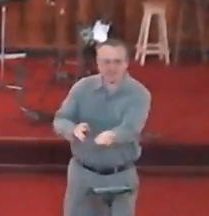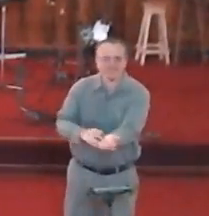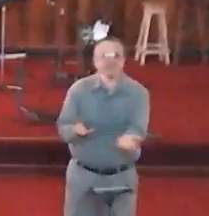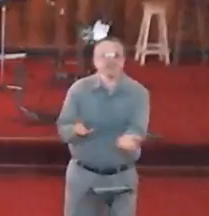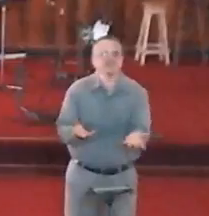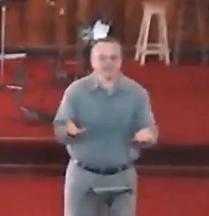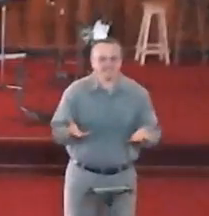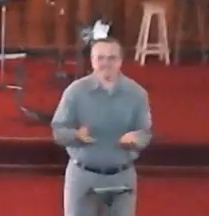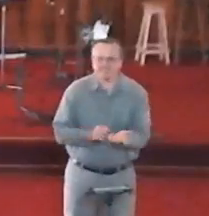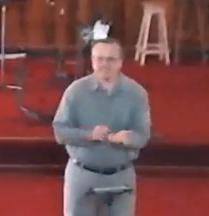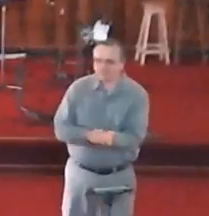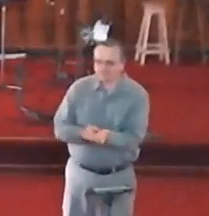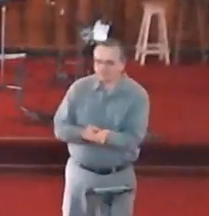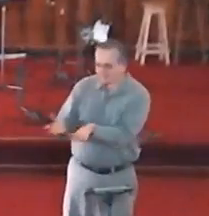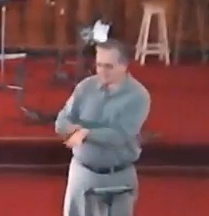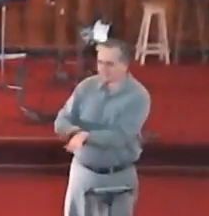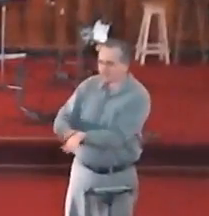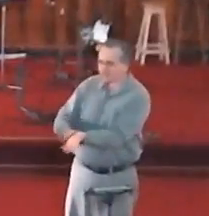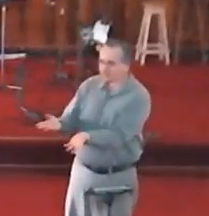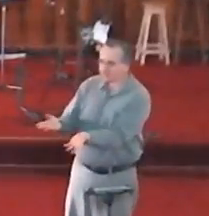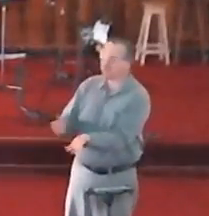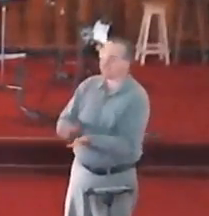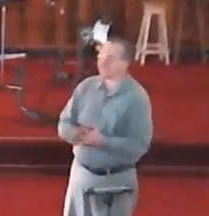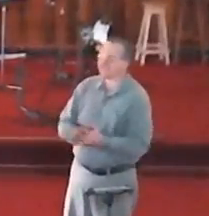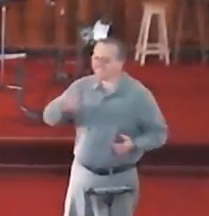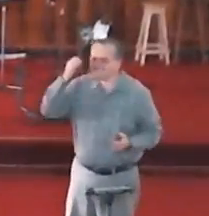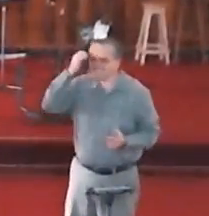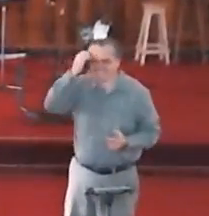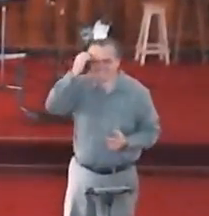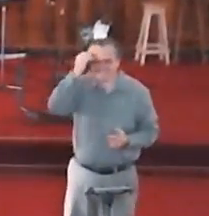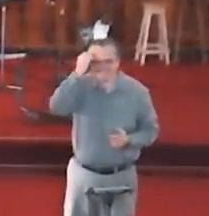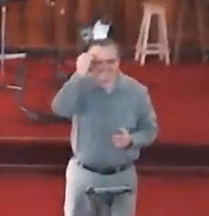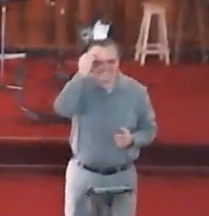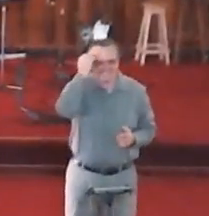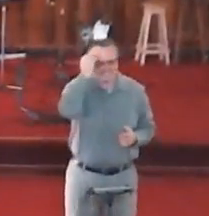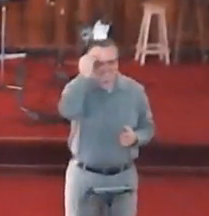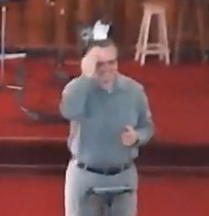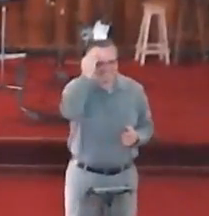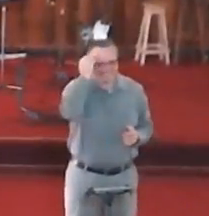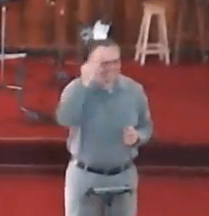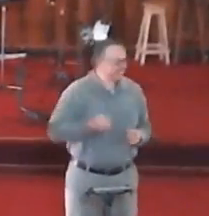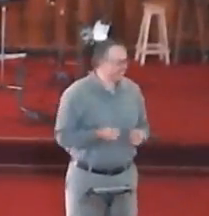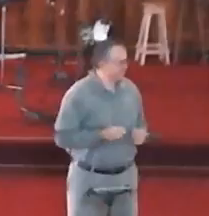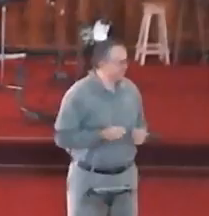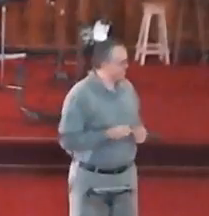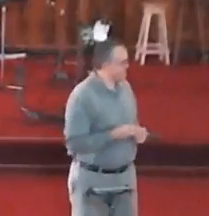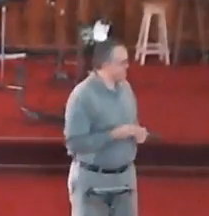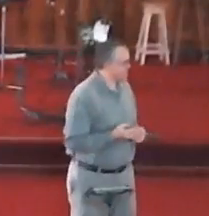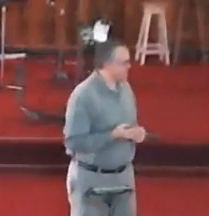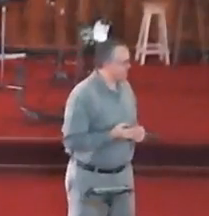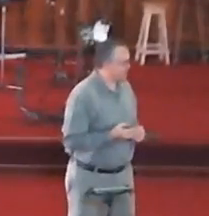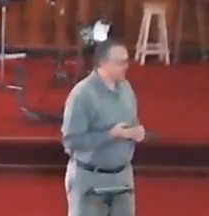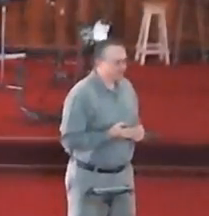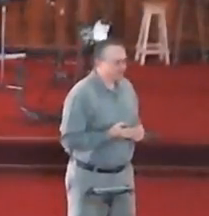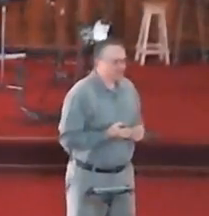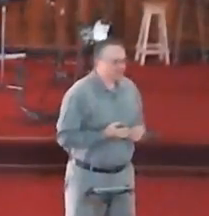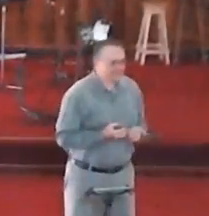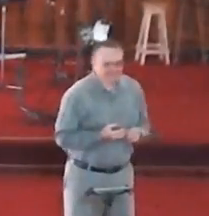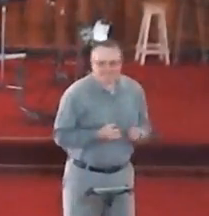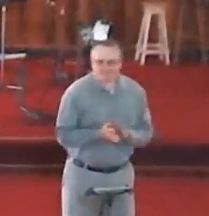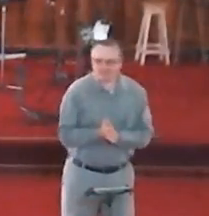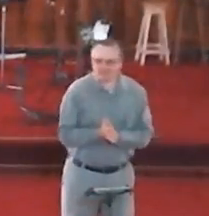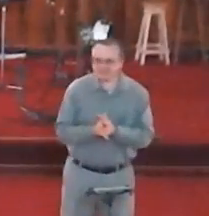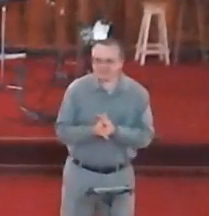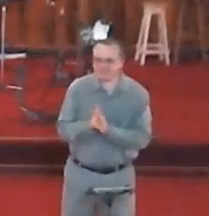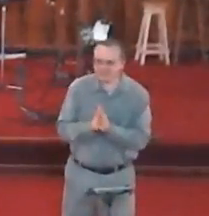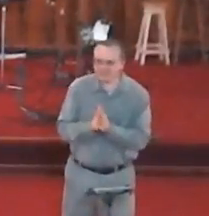de sangre a ver si es cierto que estás comiendo bien. When you go to the doctor, he asks for a blood test. He wants to see if you really are eating a healthy diet. ¿Qué